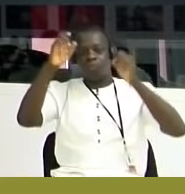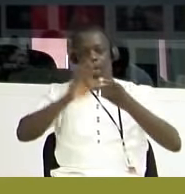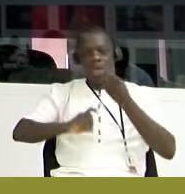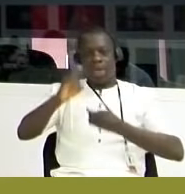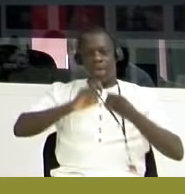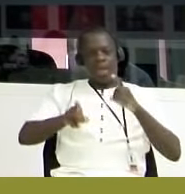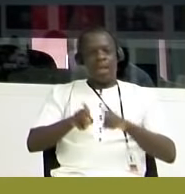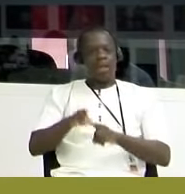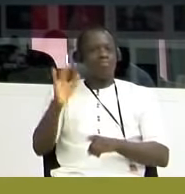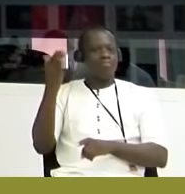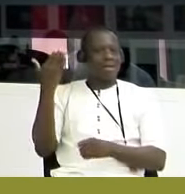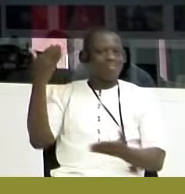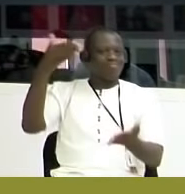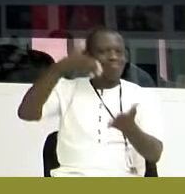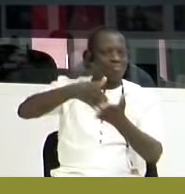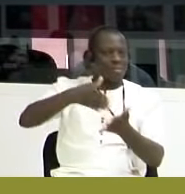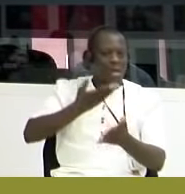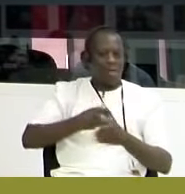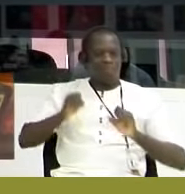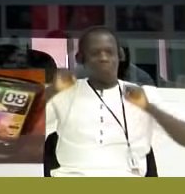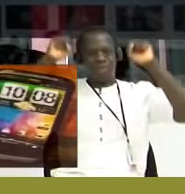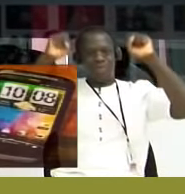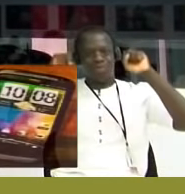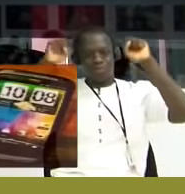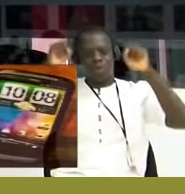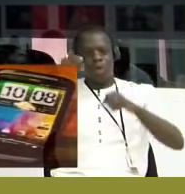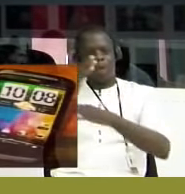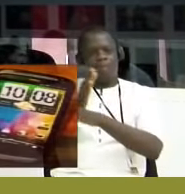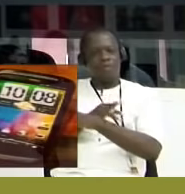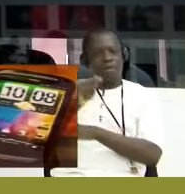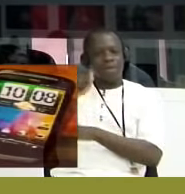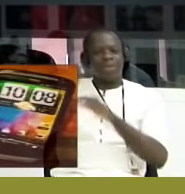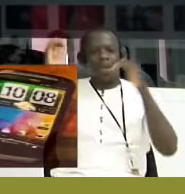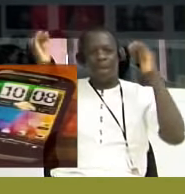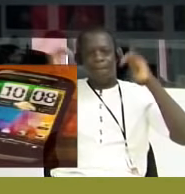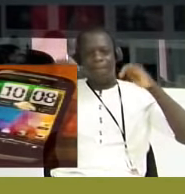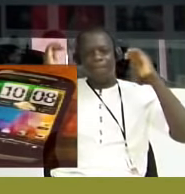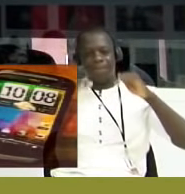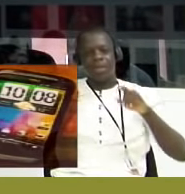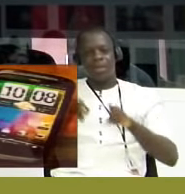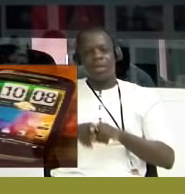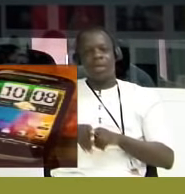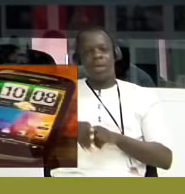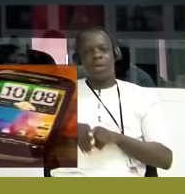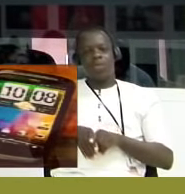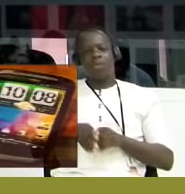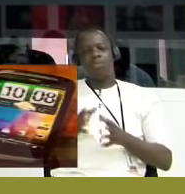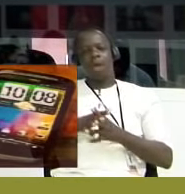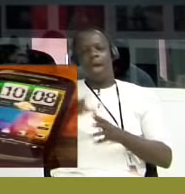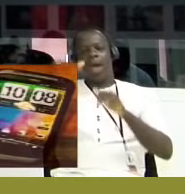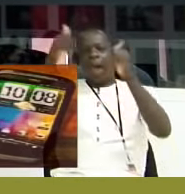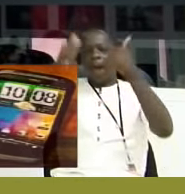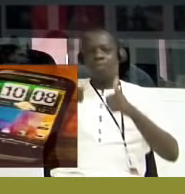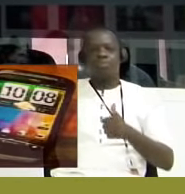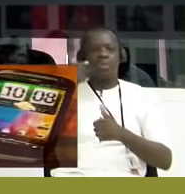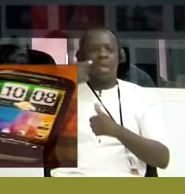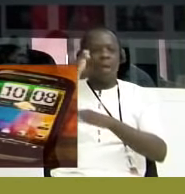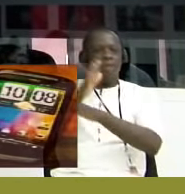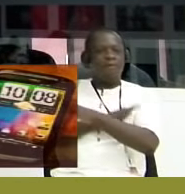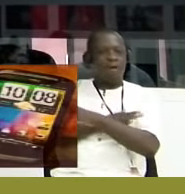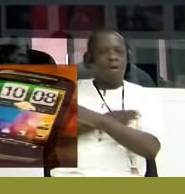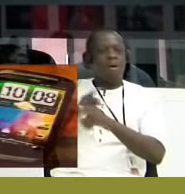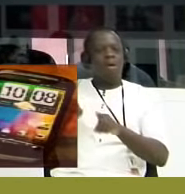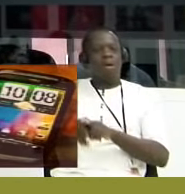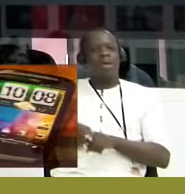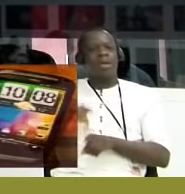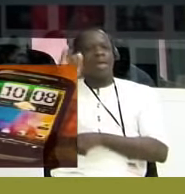meeting? Whether it happened days before or not, was there a demonstration? Yes, I was told there was a demonstration,